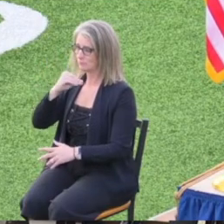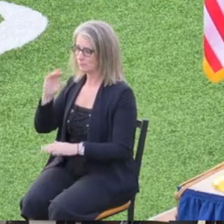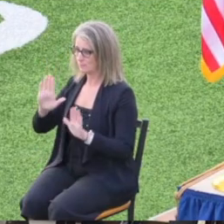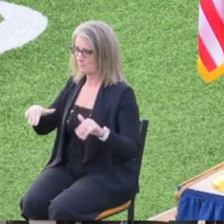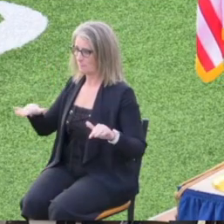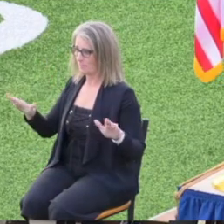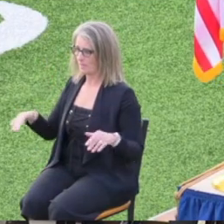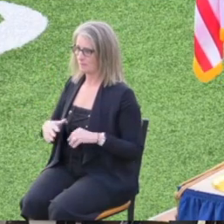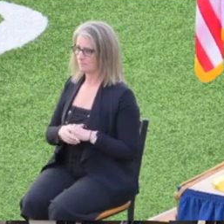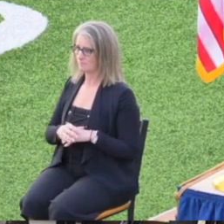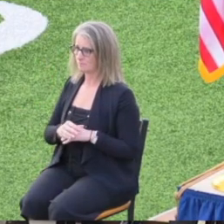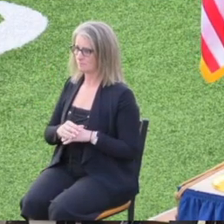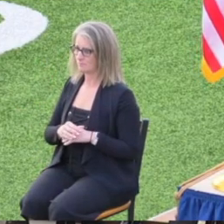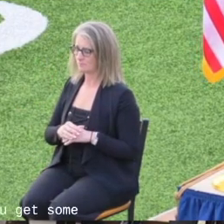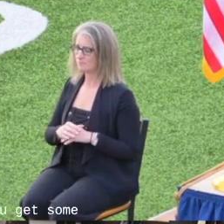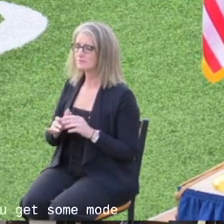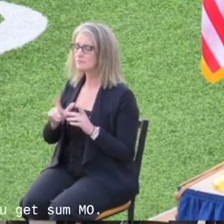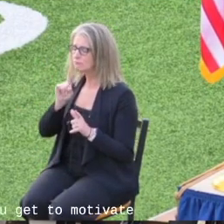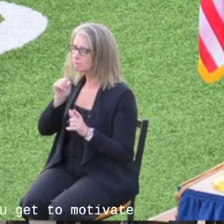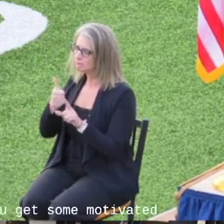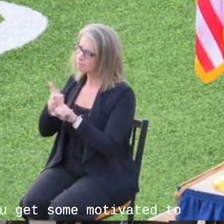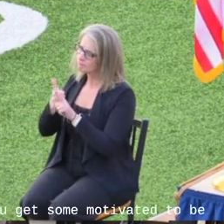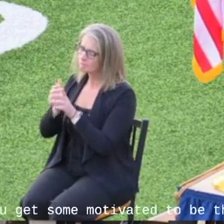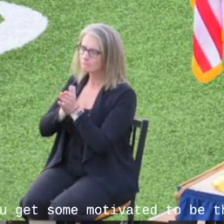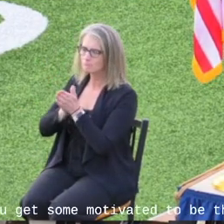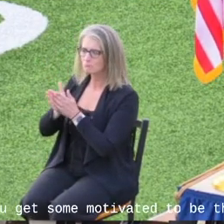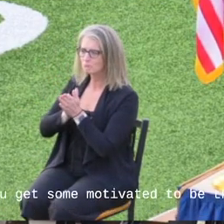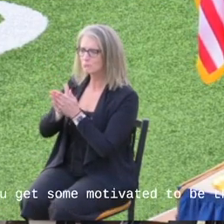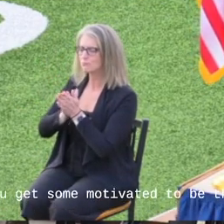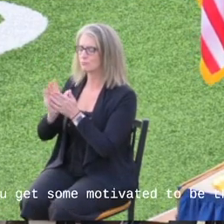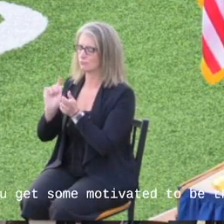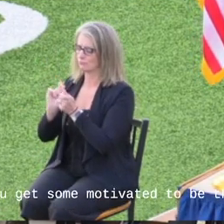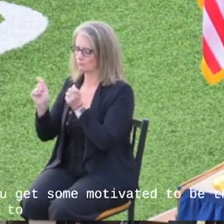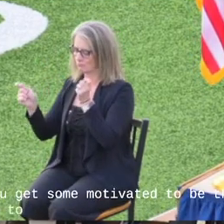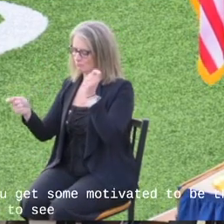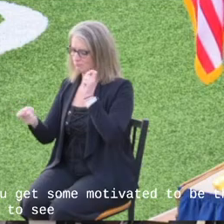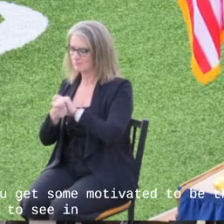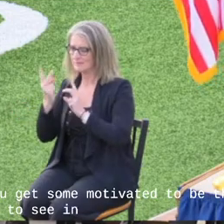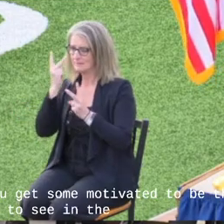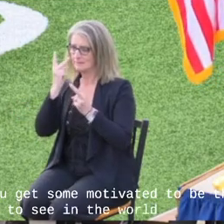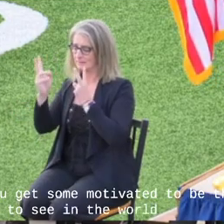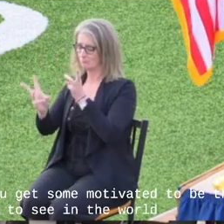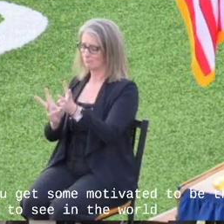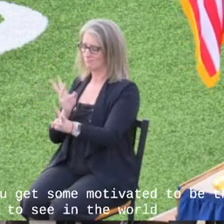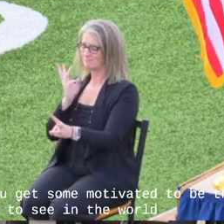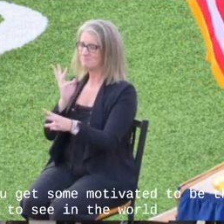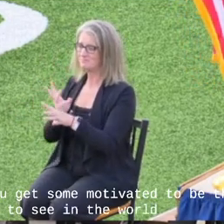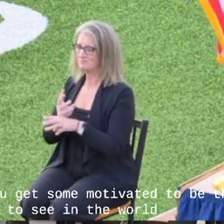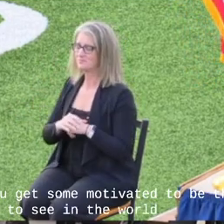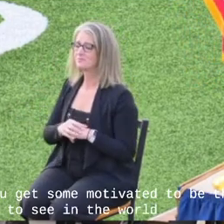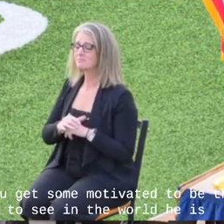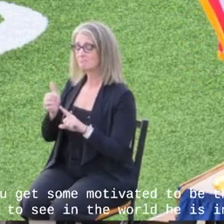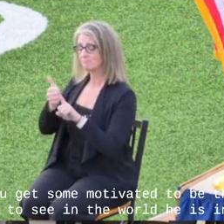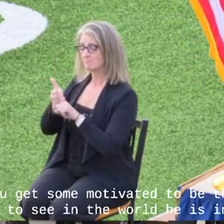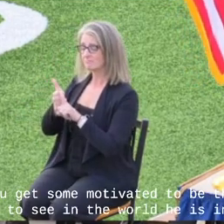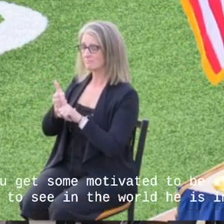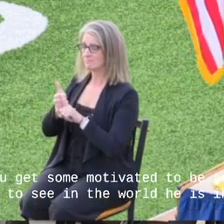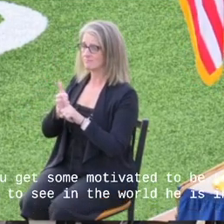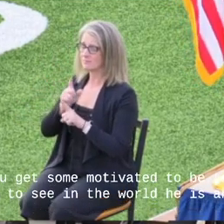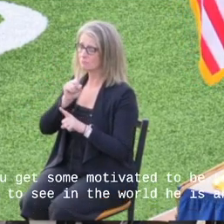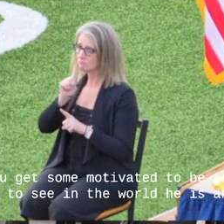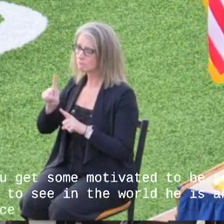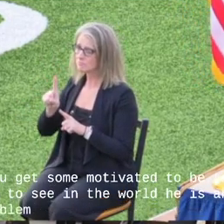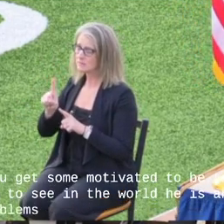children. And he is motivated to be the change he wants to see in the world. He is an